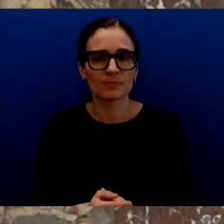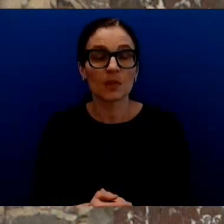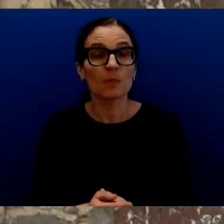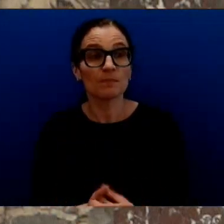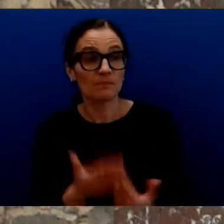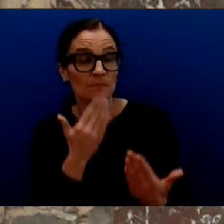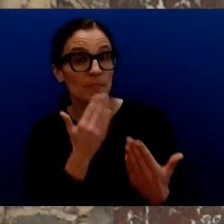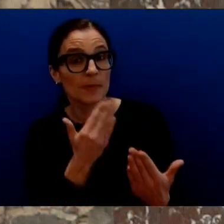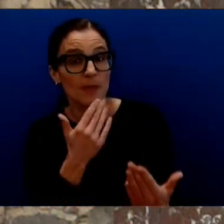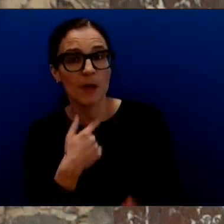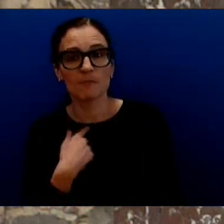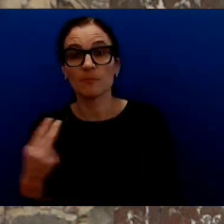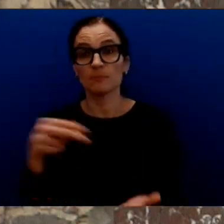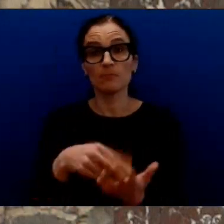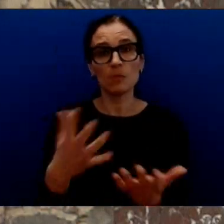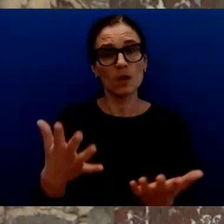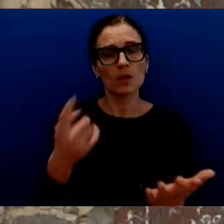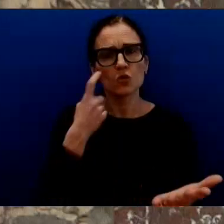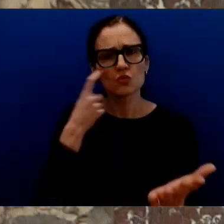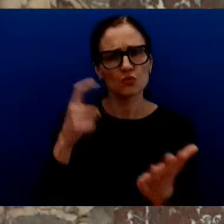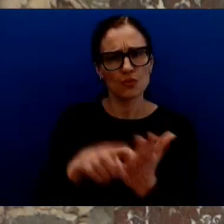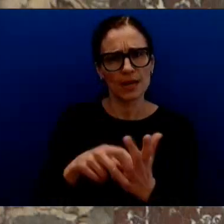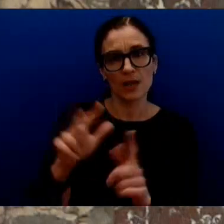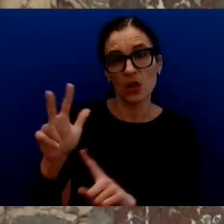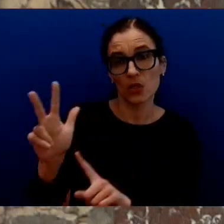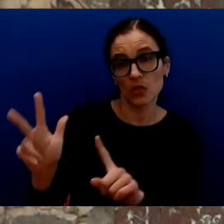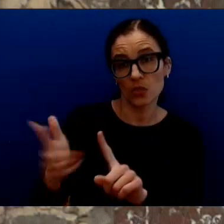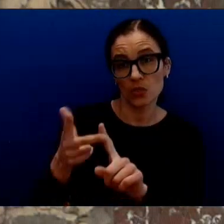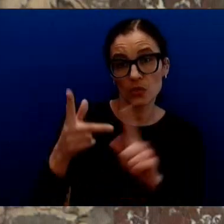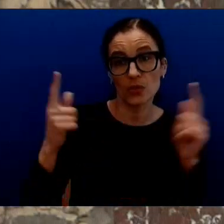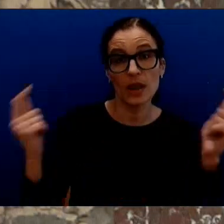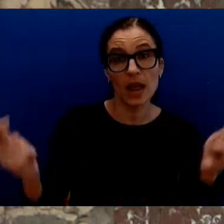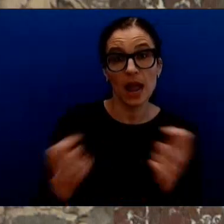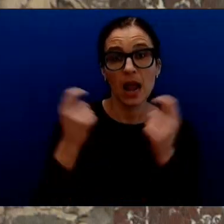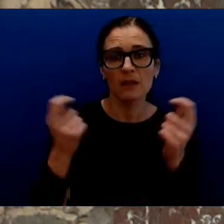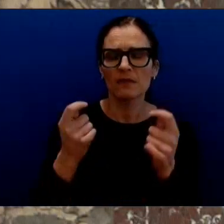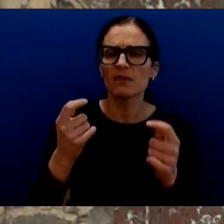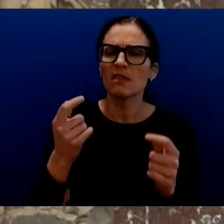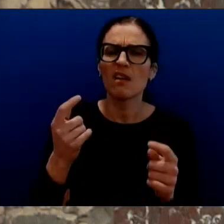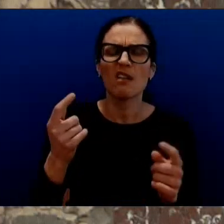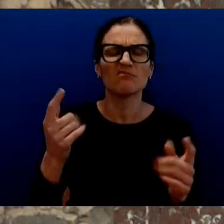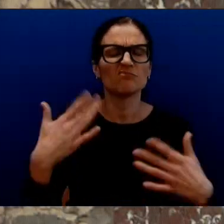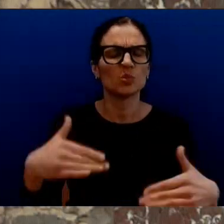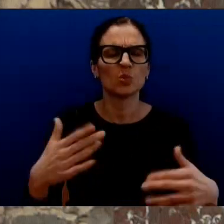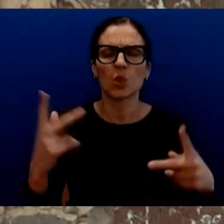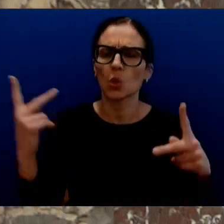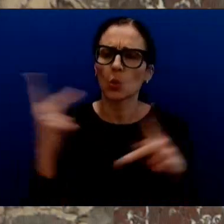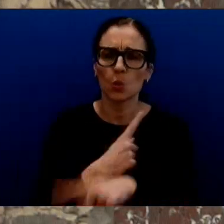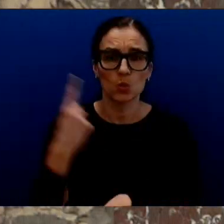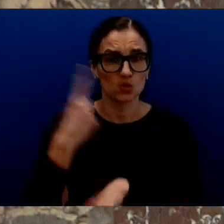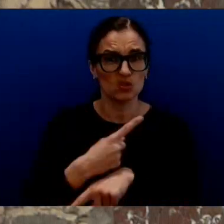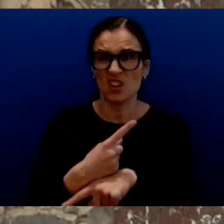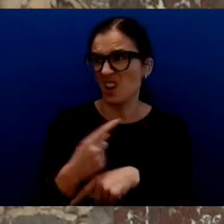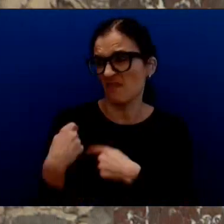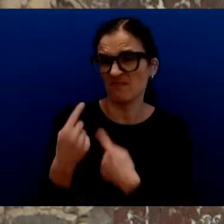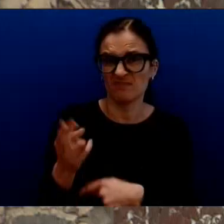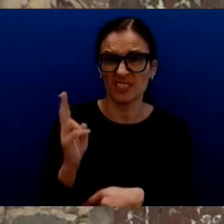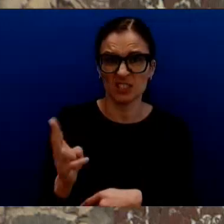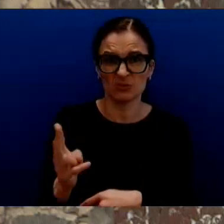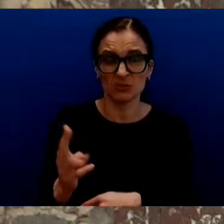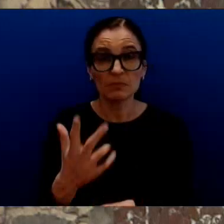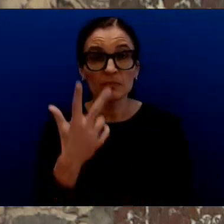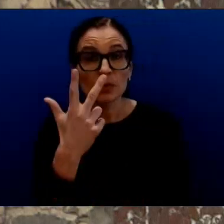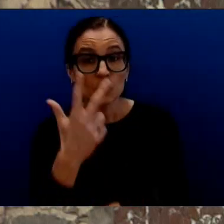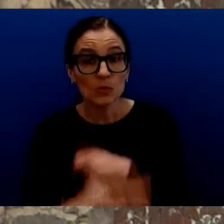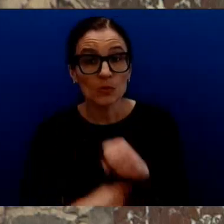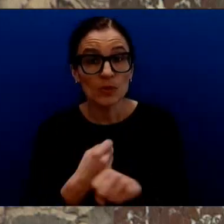of the darkest days of modern history. 3 years ago, Russia invaded Ukraine.